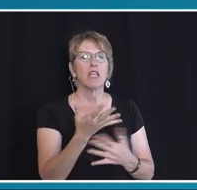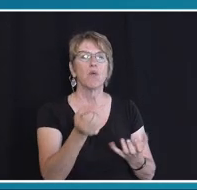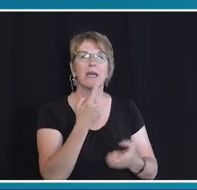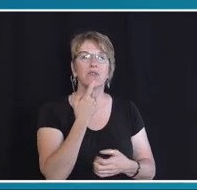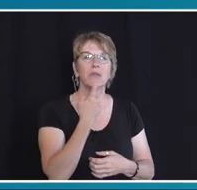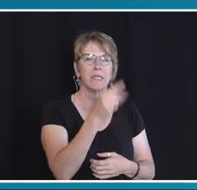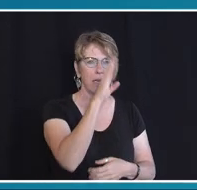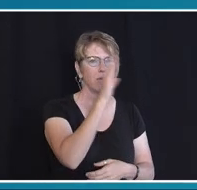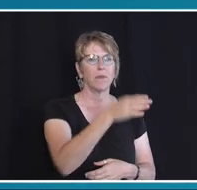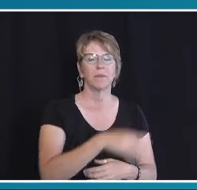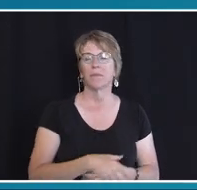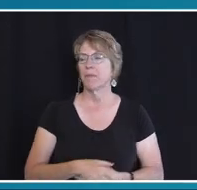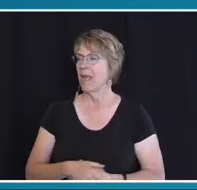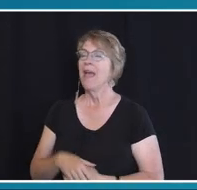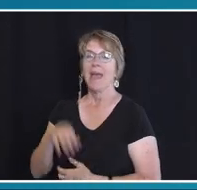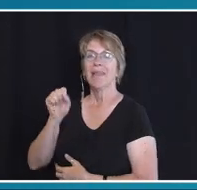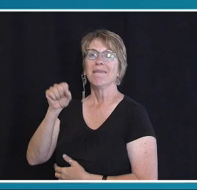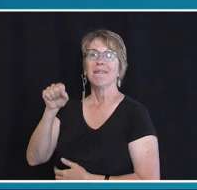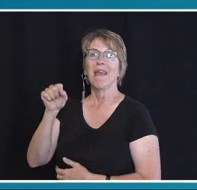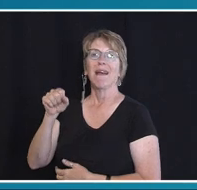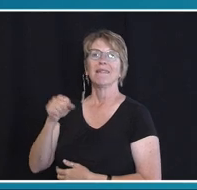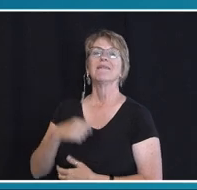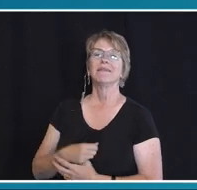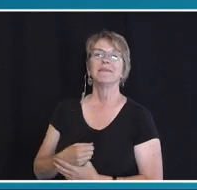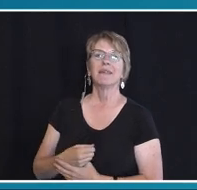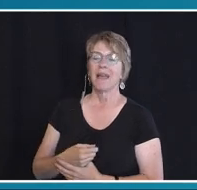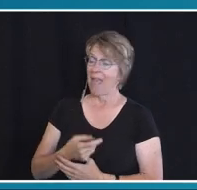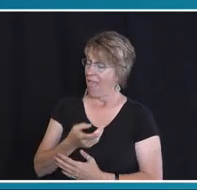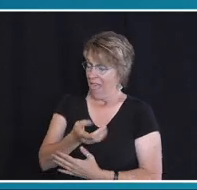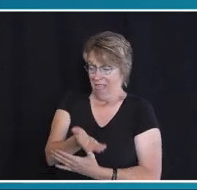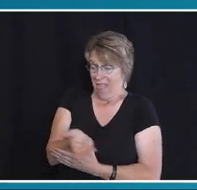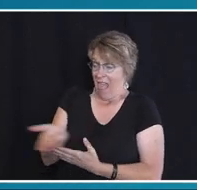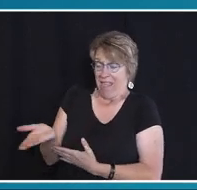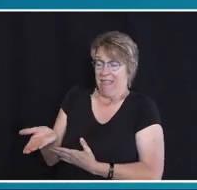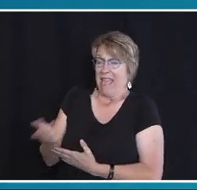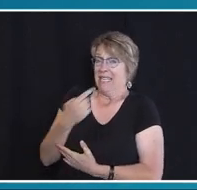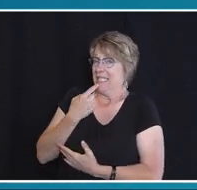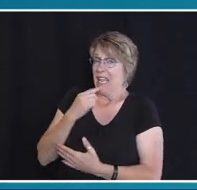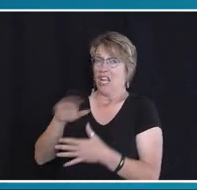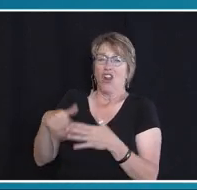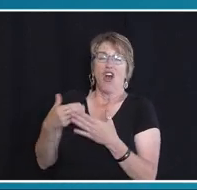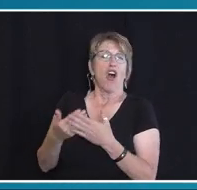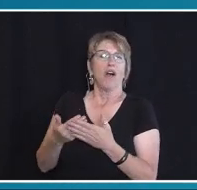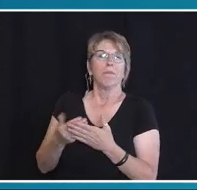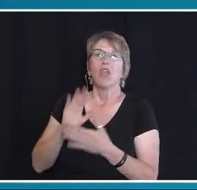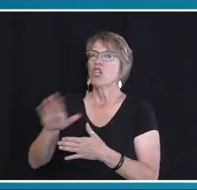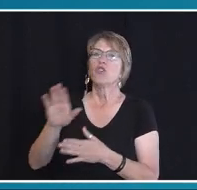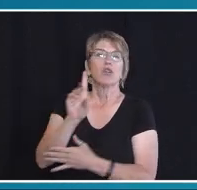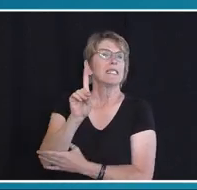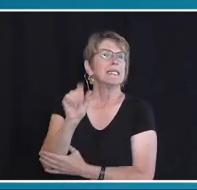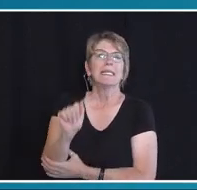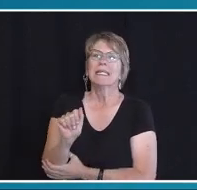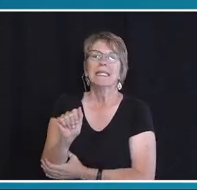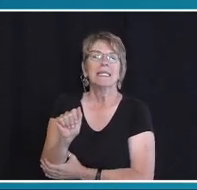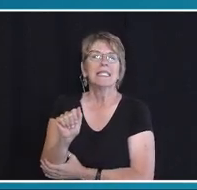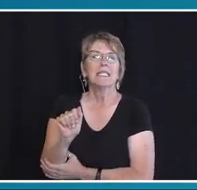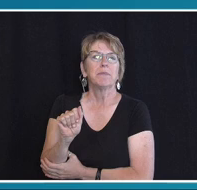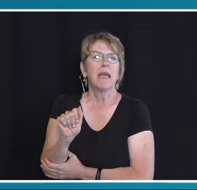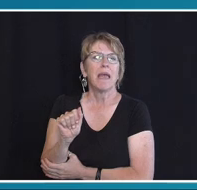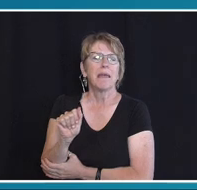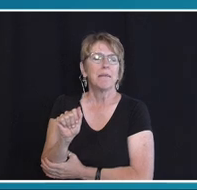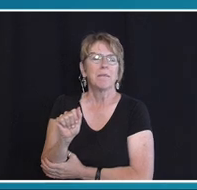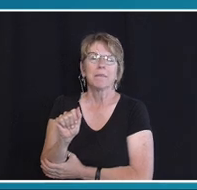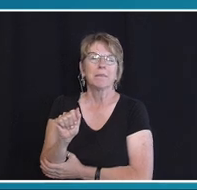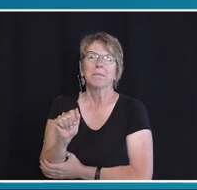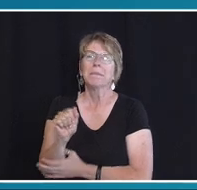our athletes? I think they say it all, but never let your disability define